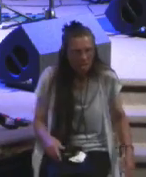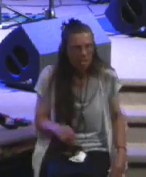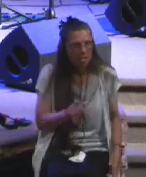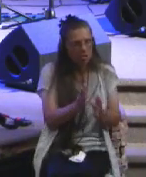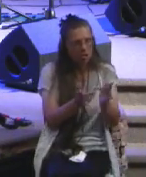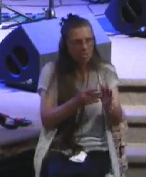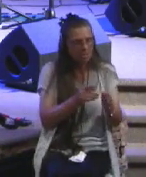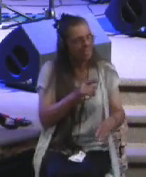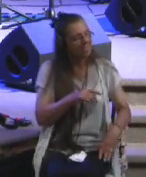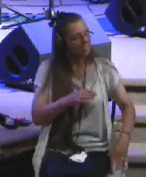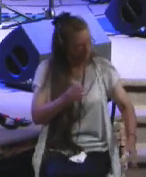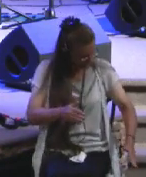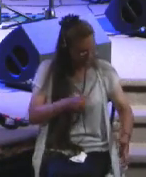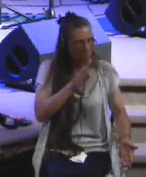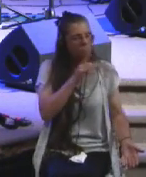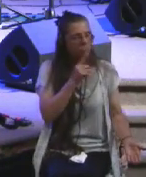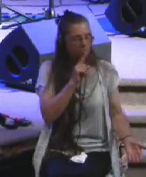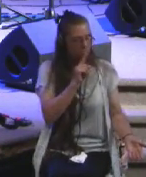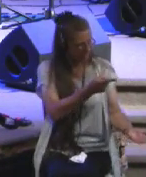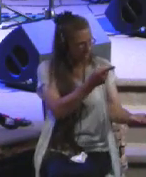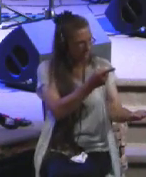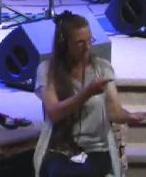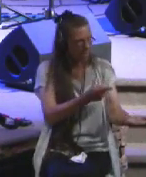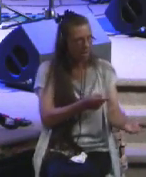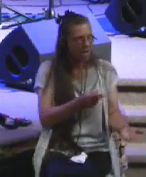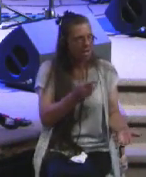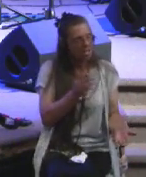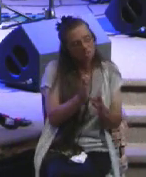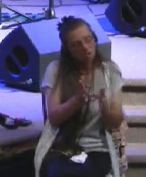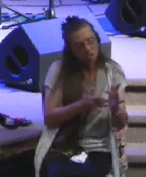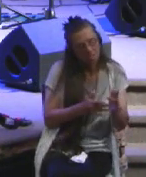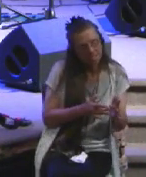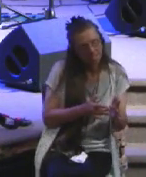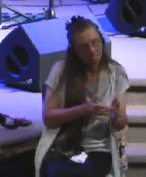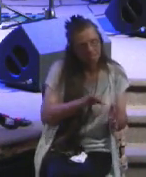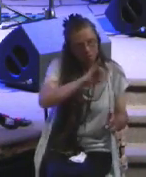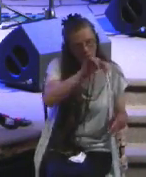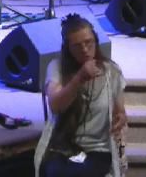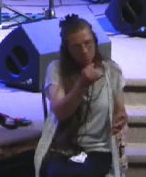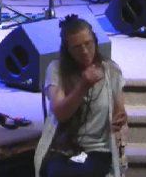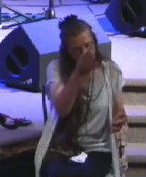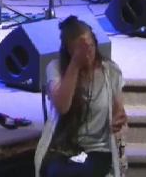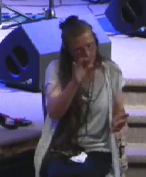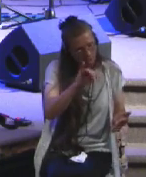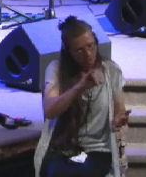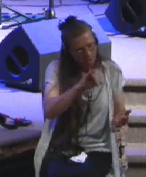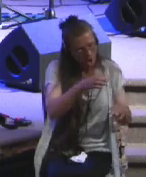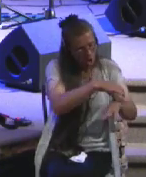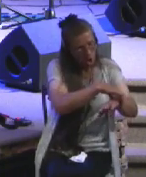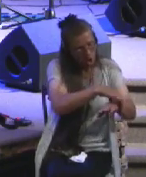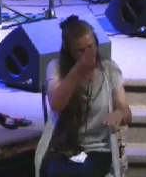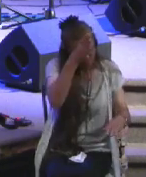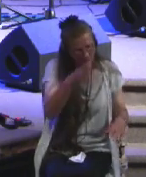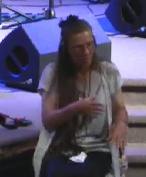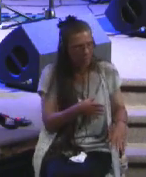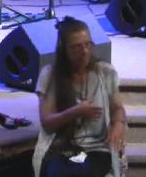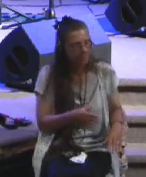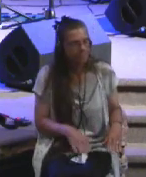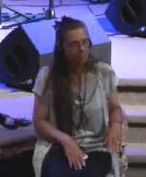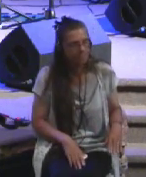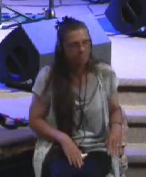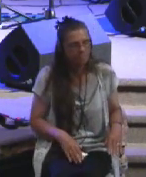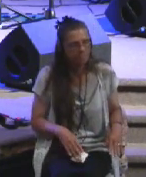commended her enthusiastically. Jesus' own stepfather, if you would, Joseph, while he was not the blood father,